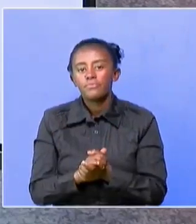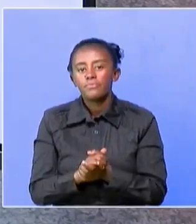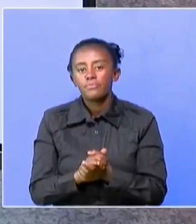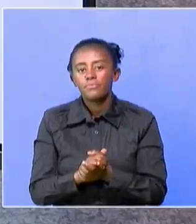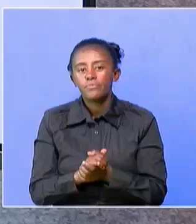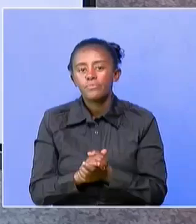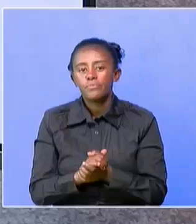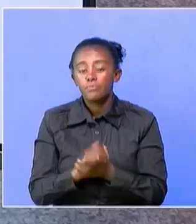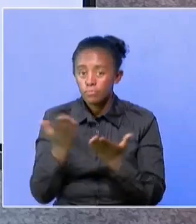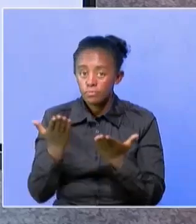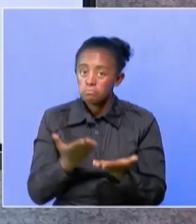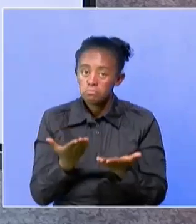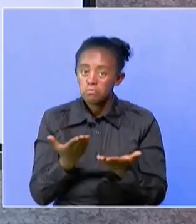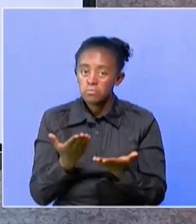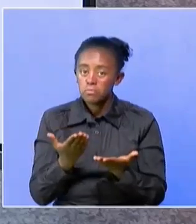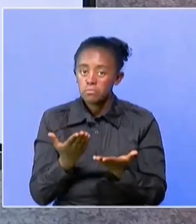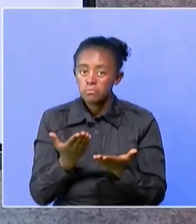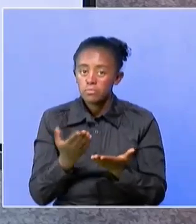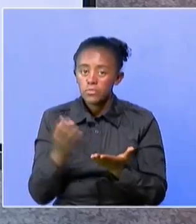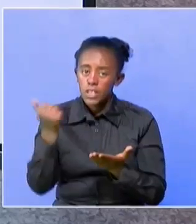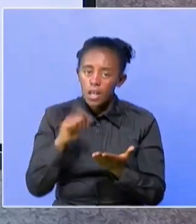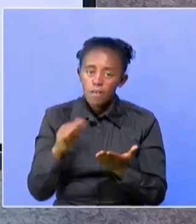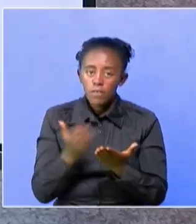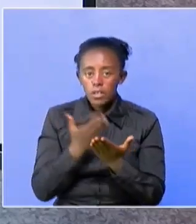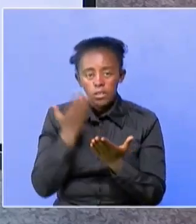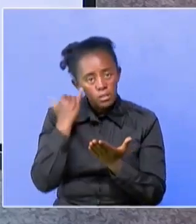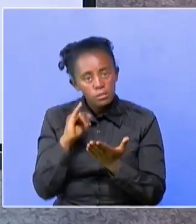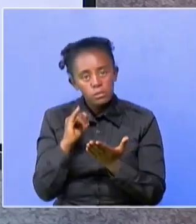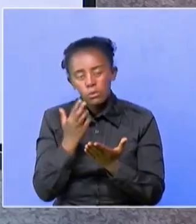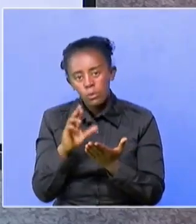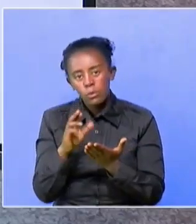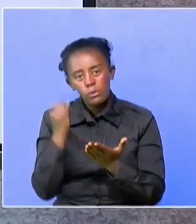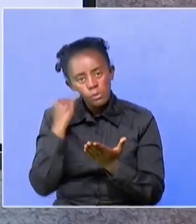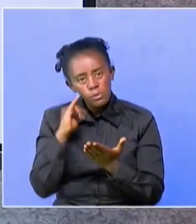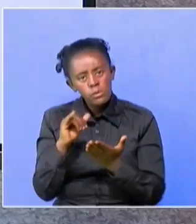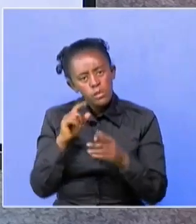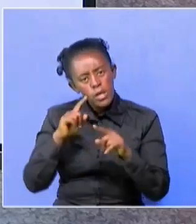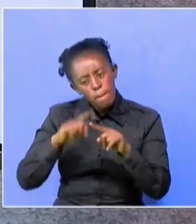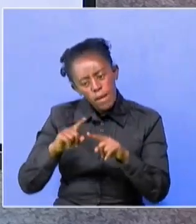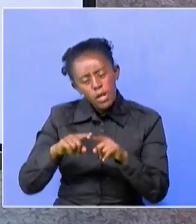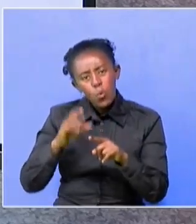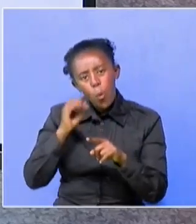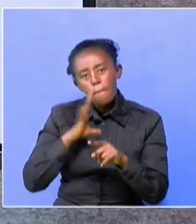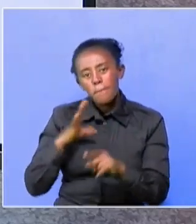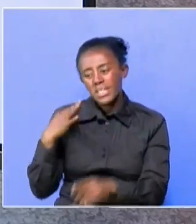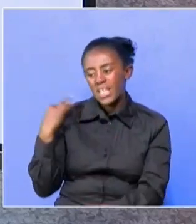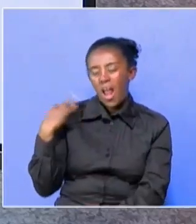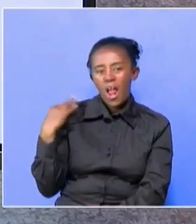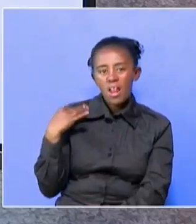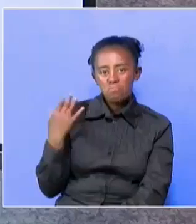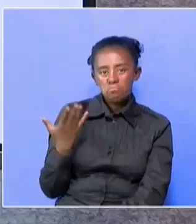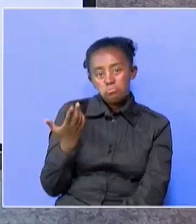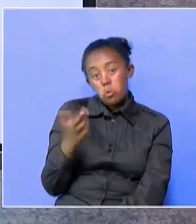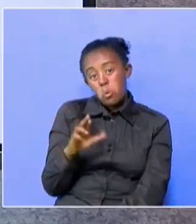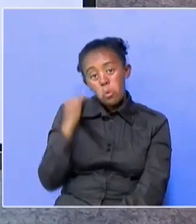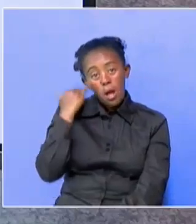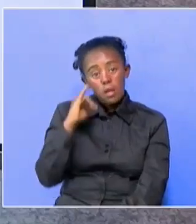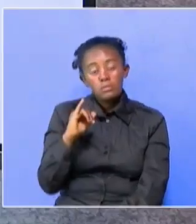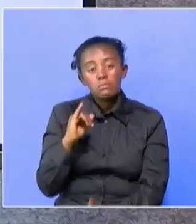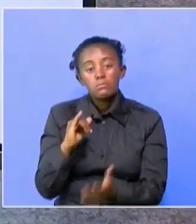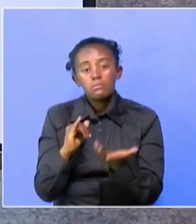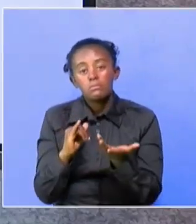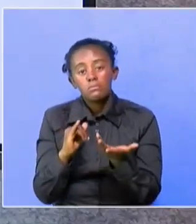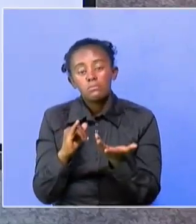welcome. It's okay? Yeah. Every issues or ideas depend on the personal opinion or his point of